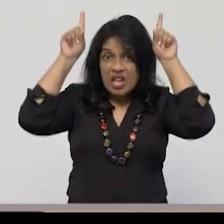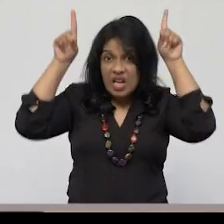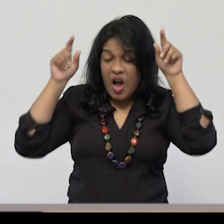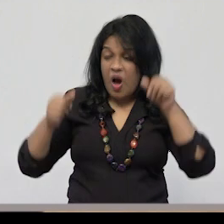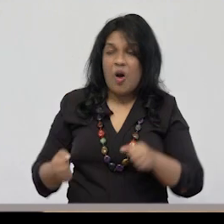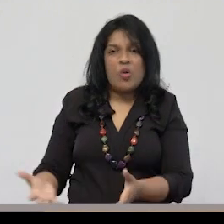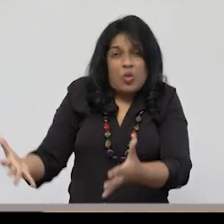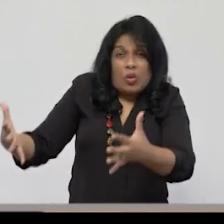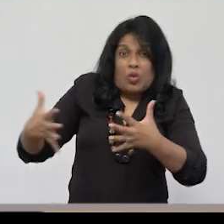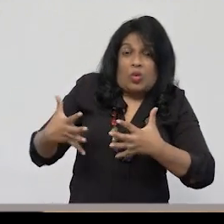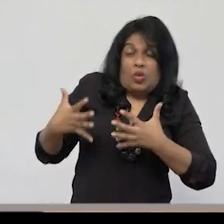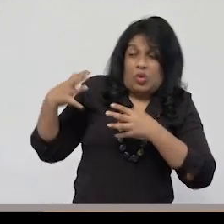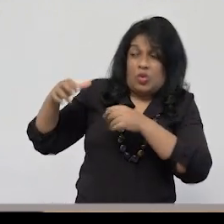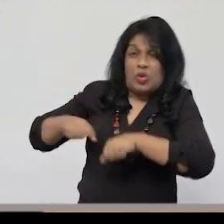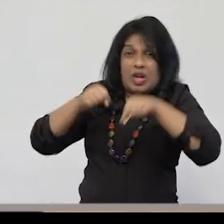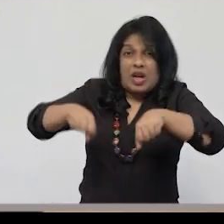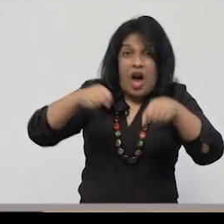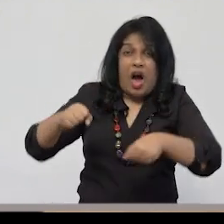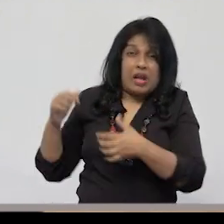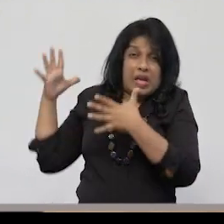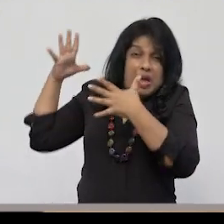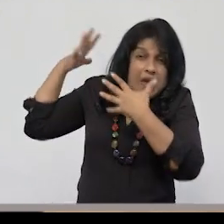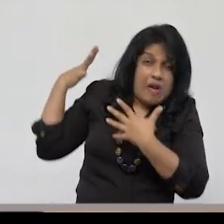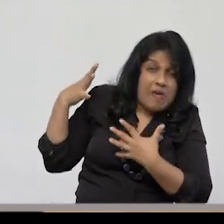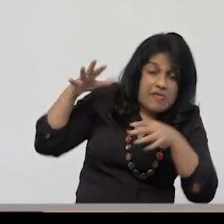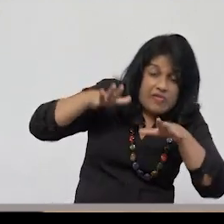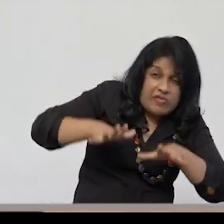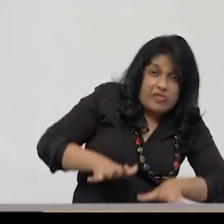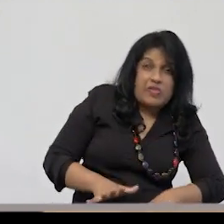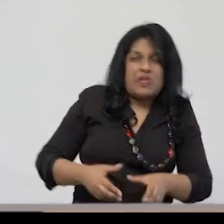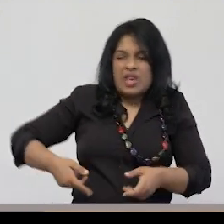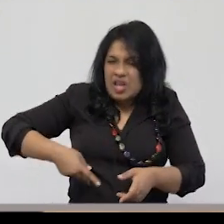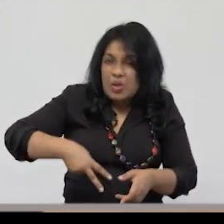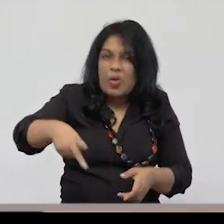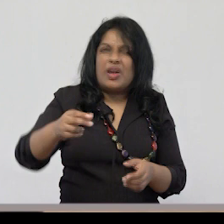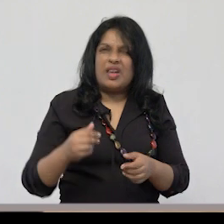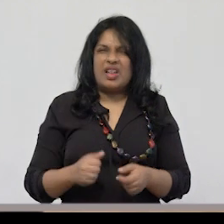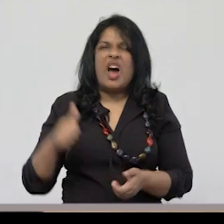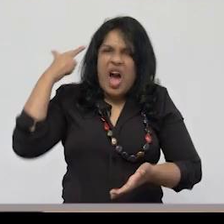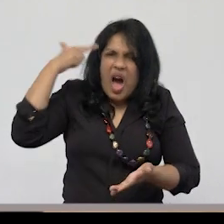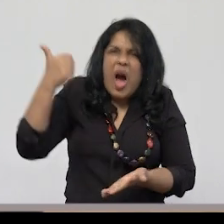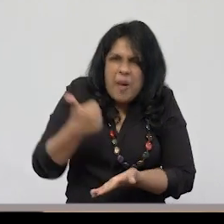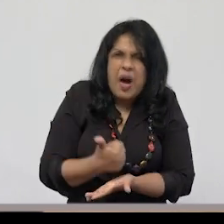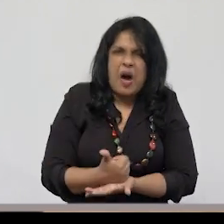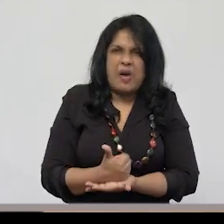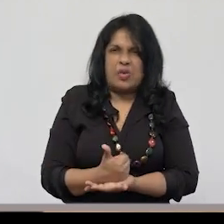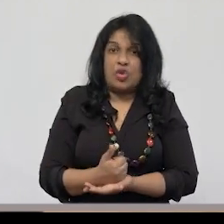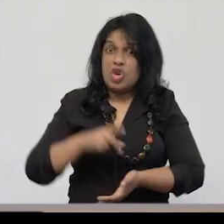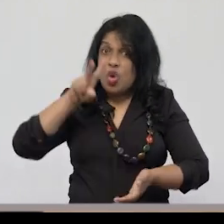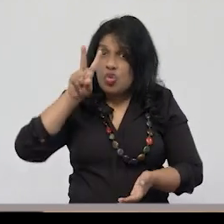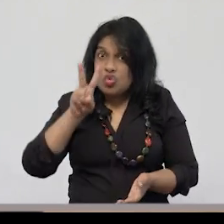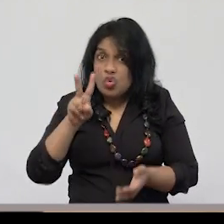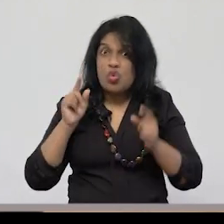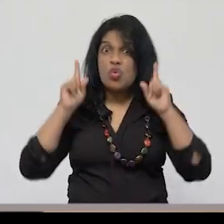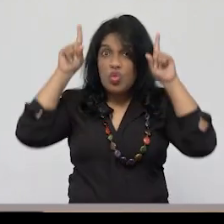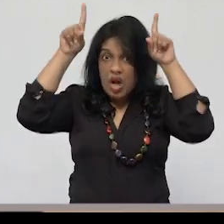also. Right? This cow will have to bear that cow. There is that partnership. But the partnership he is telling you is,